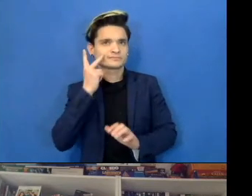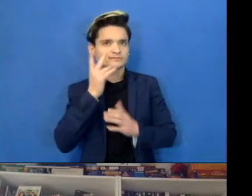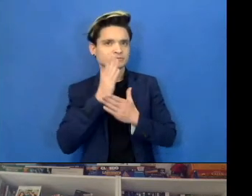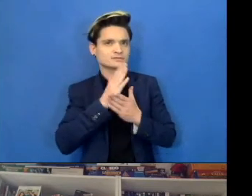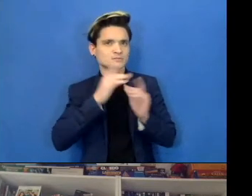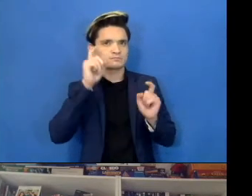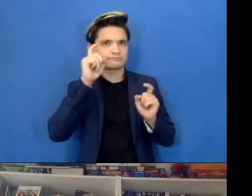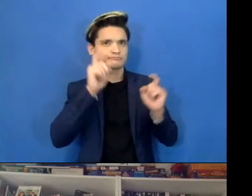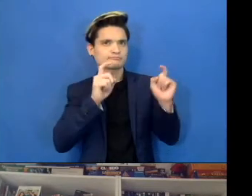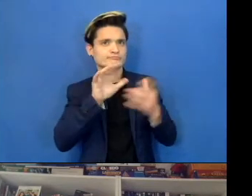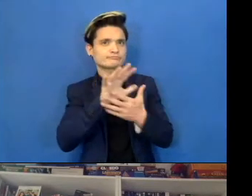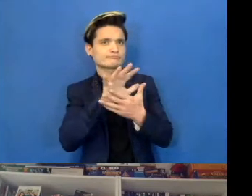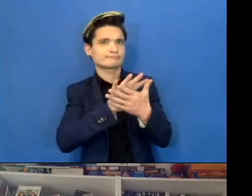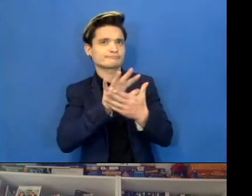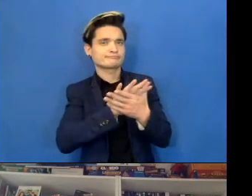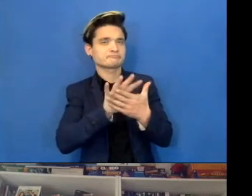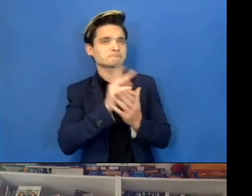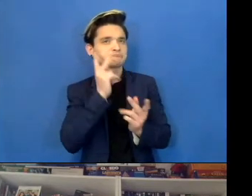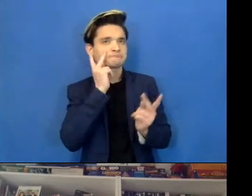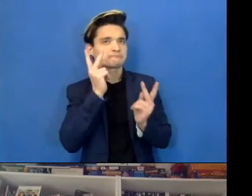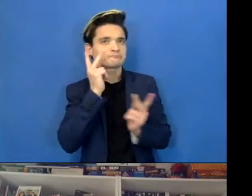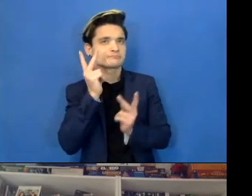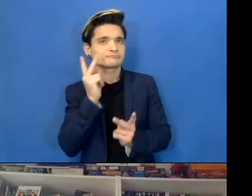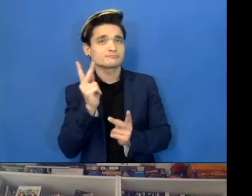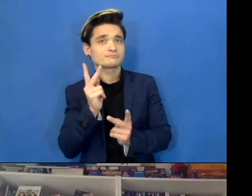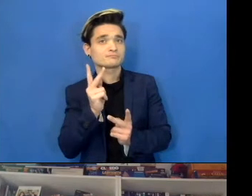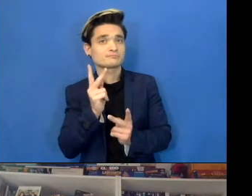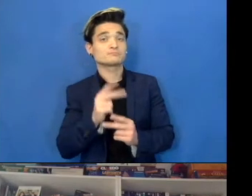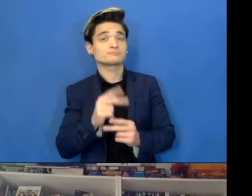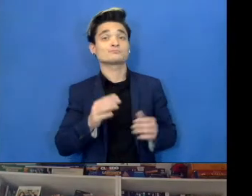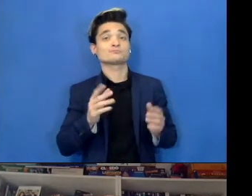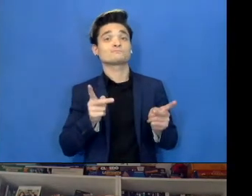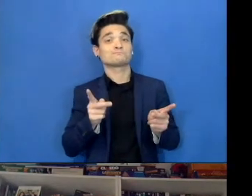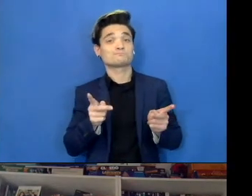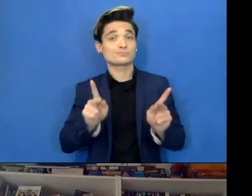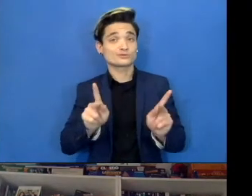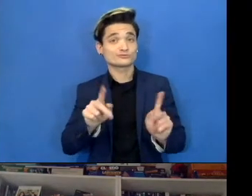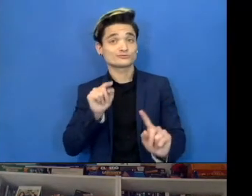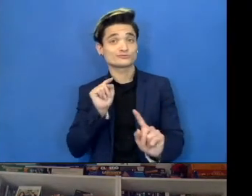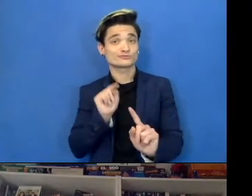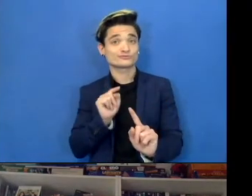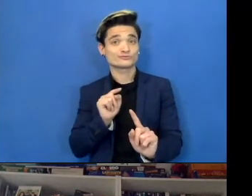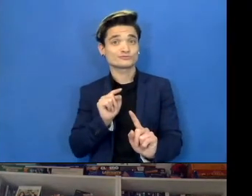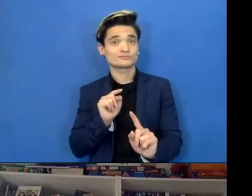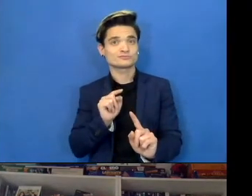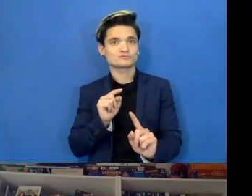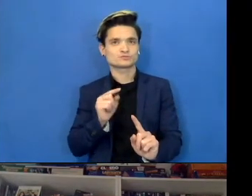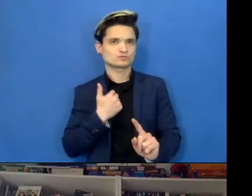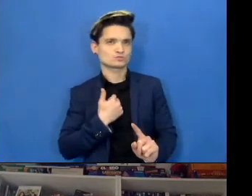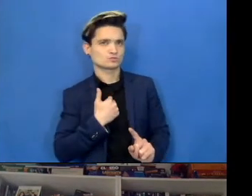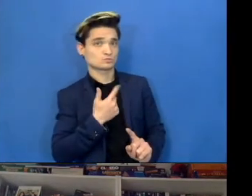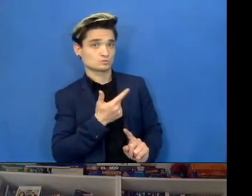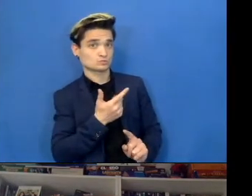Permission. So let's take a scenario like, sorry, Terrier, did you want to speak? Oh, no, please go on, please go